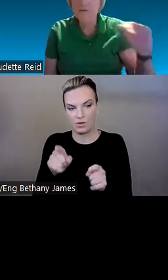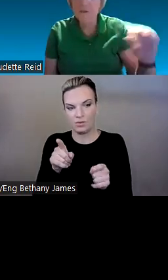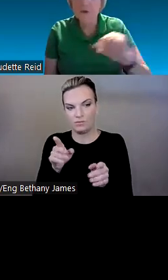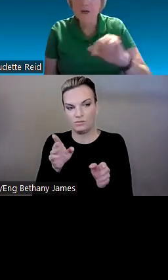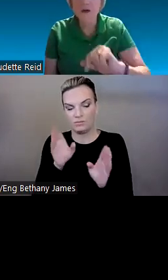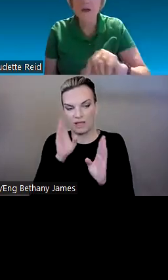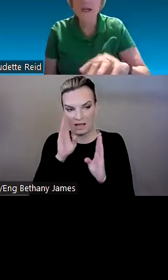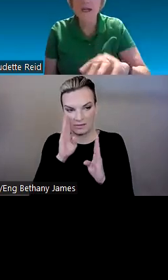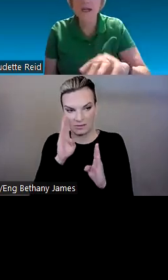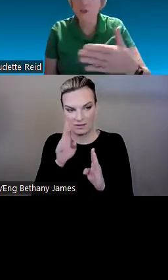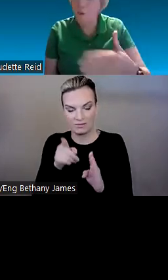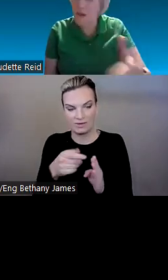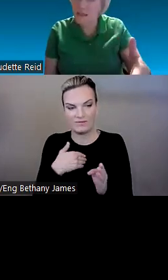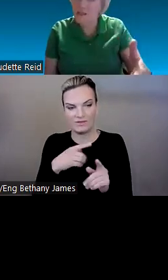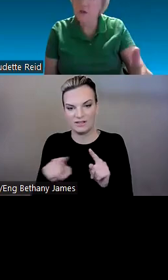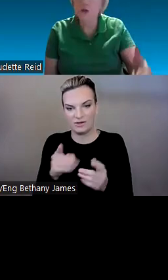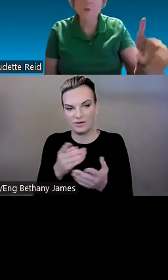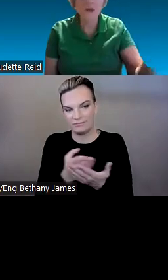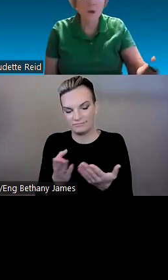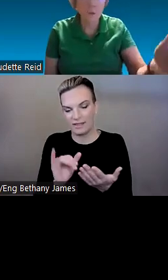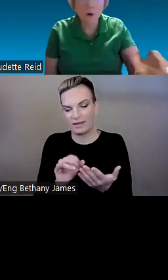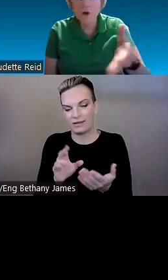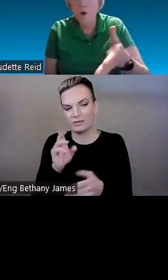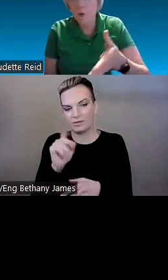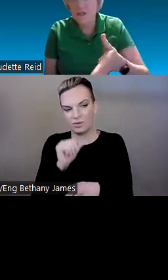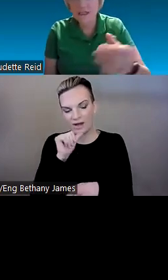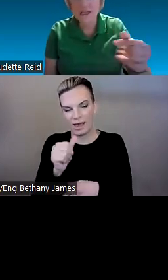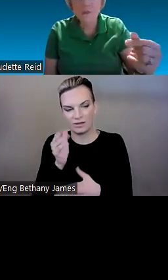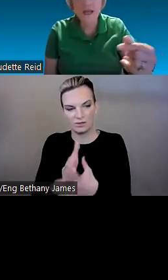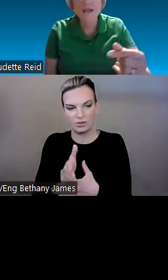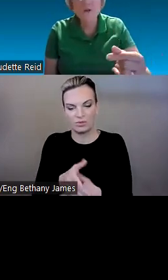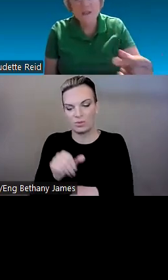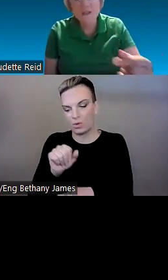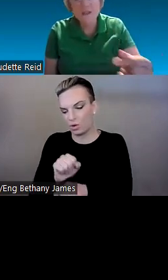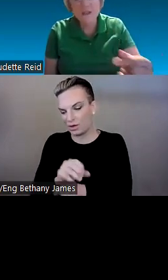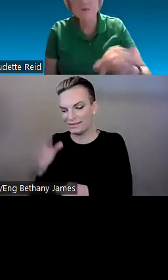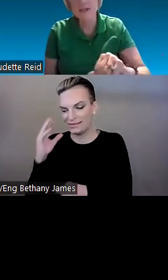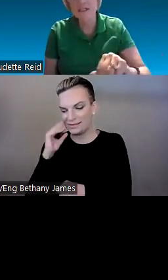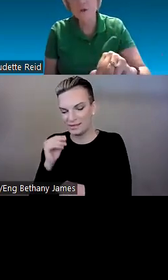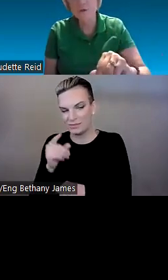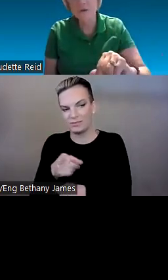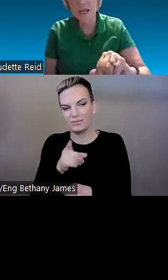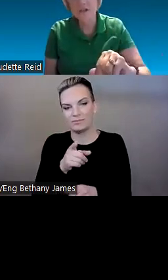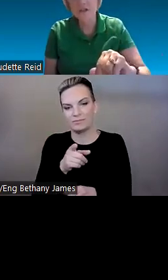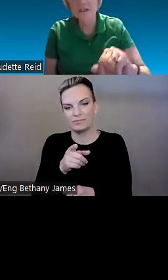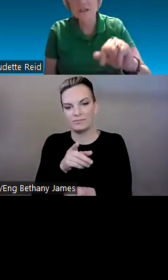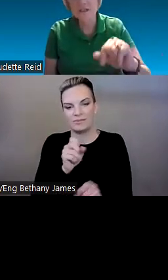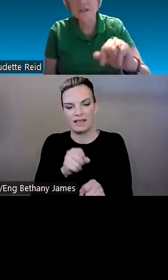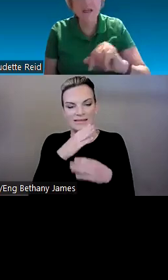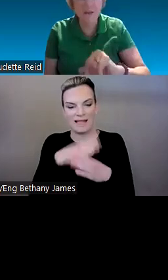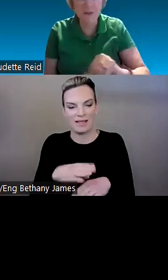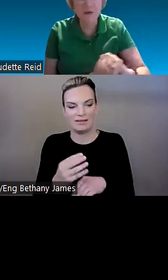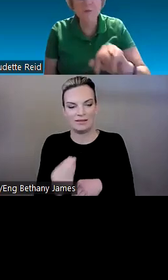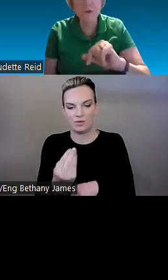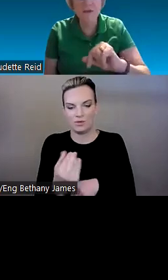and you have different areas like do not disturb, work, or sleep, and you silence device notifications that